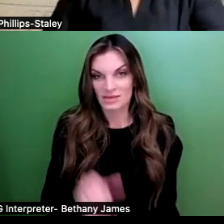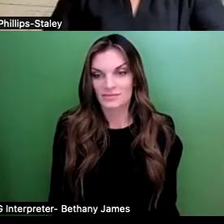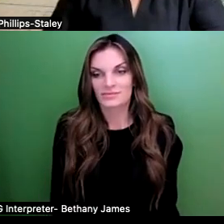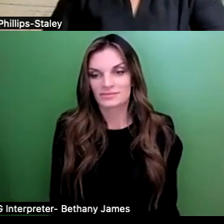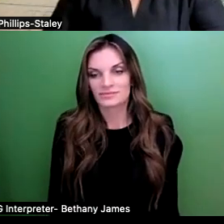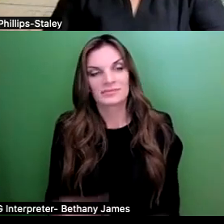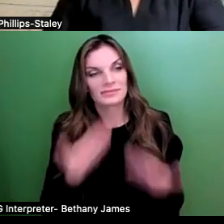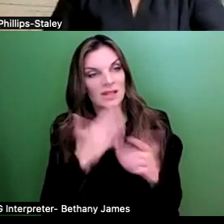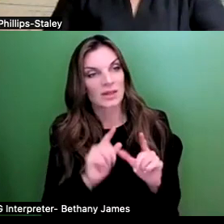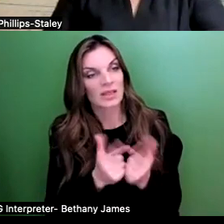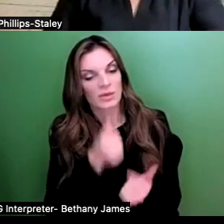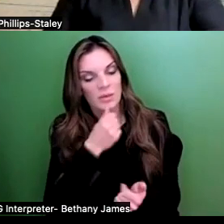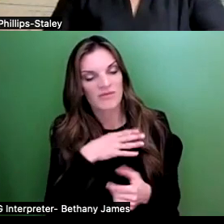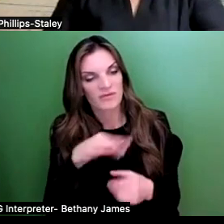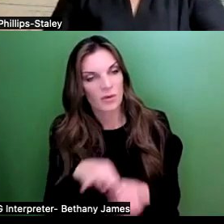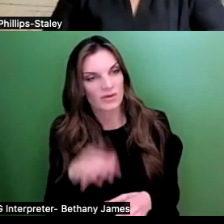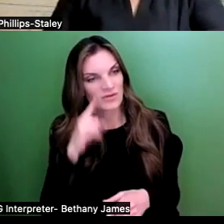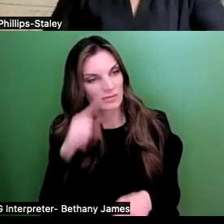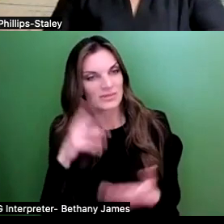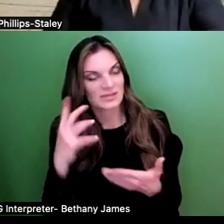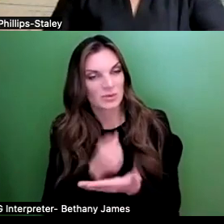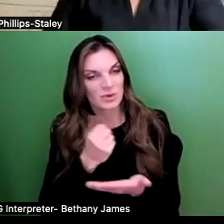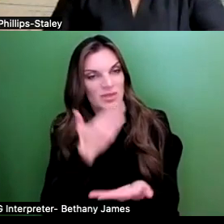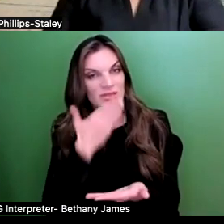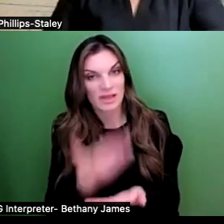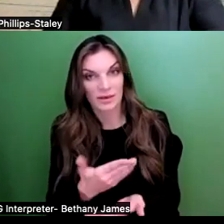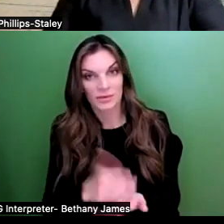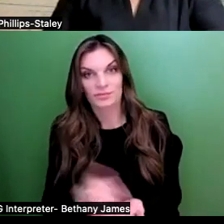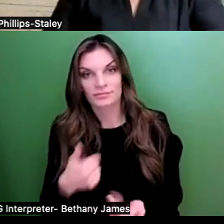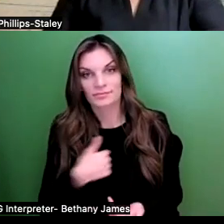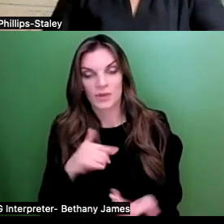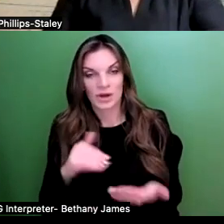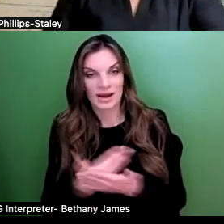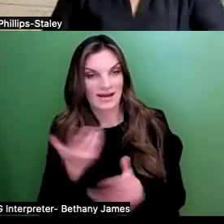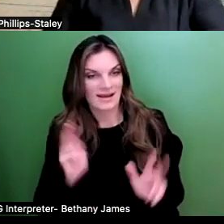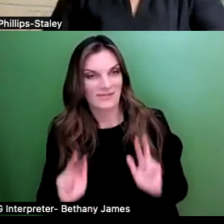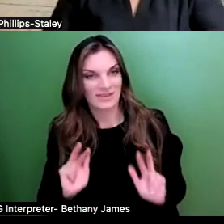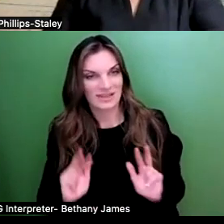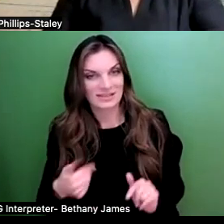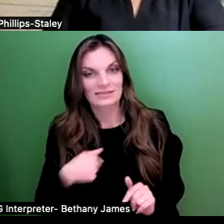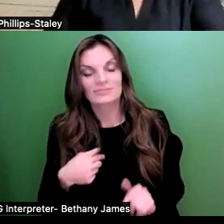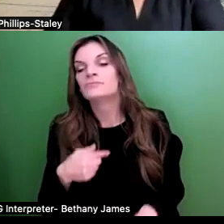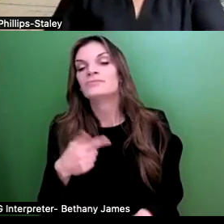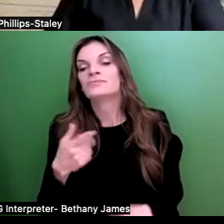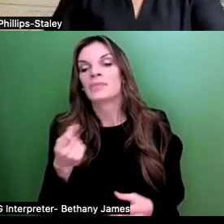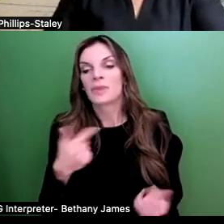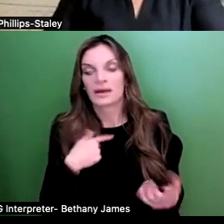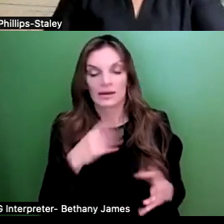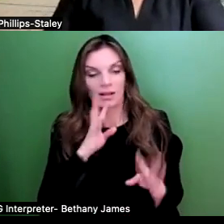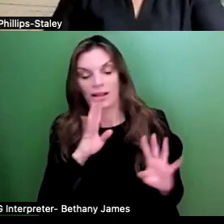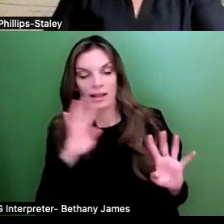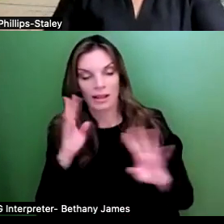the League of Women Voters for this opportunity, especially someone that's a novice like myself that has done a little bit of stuttering over her own